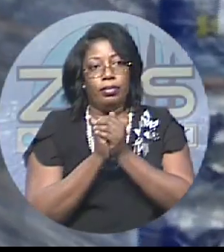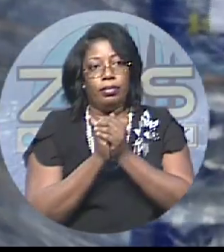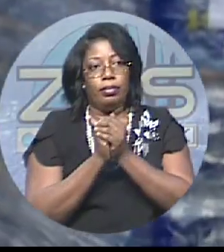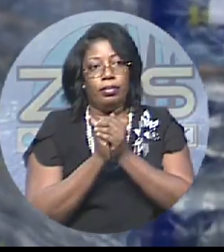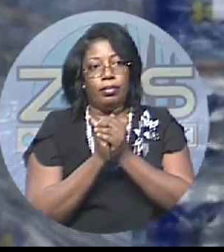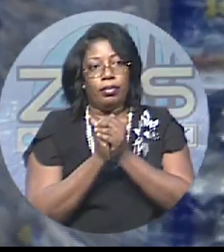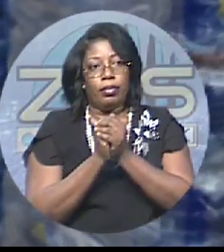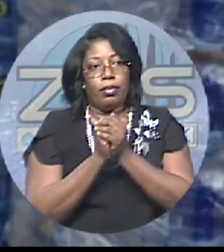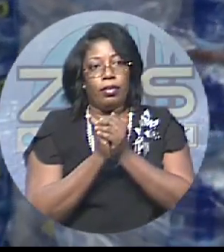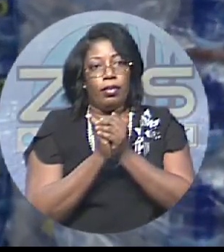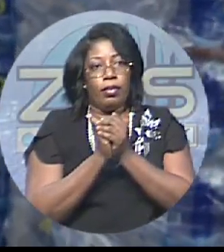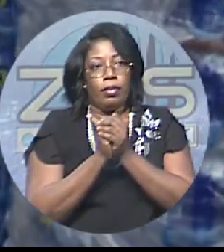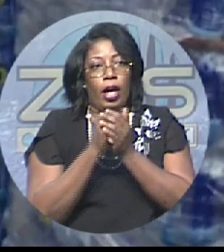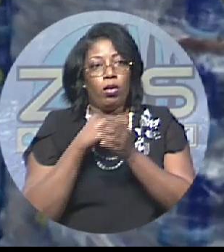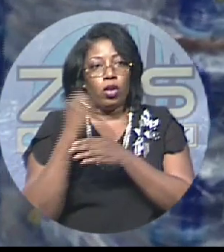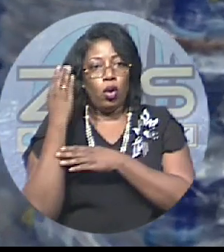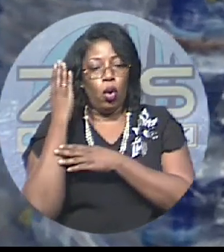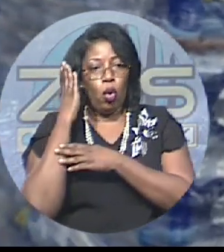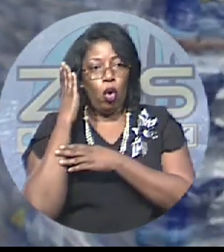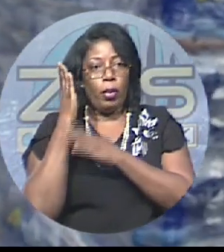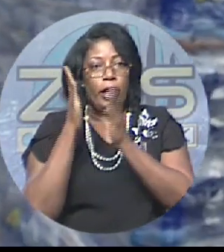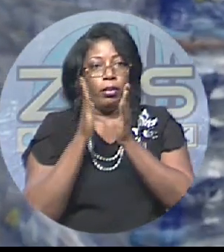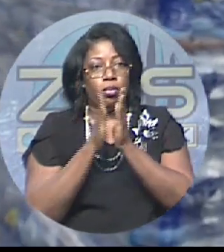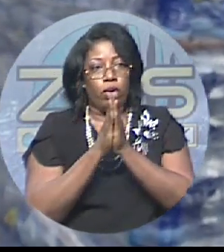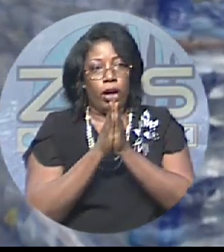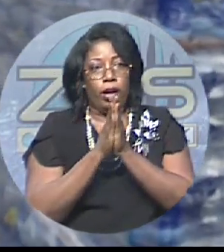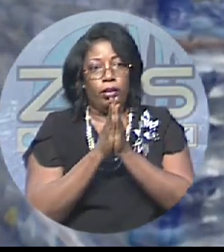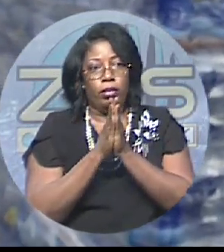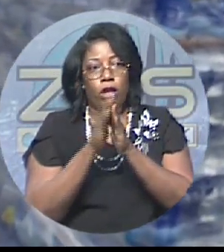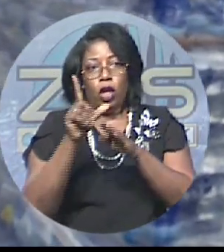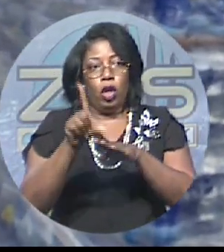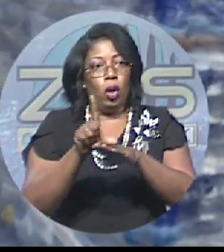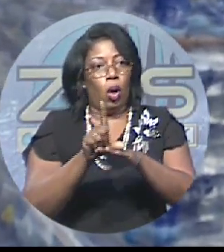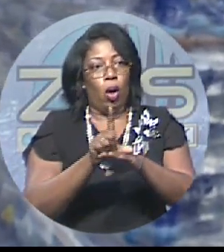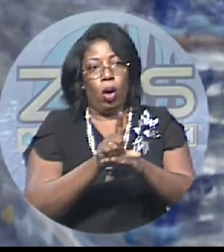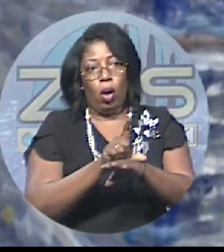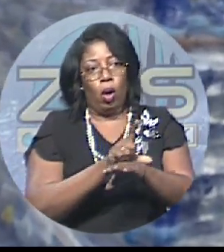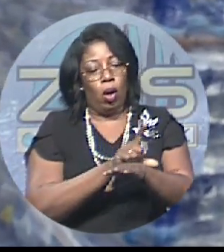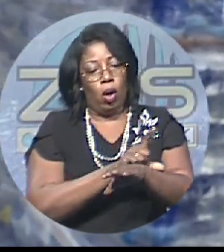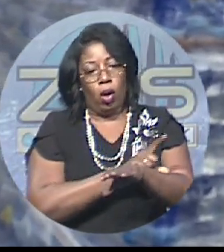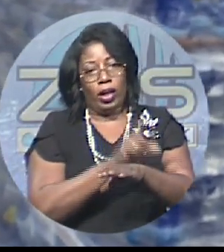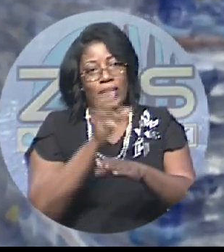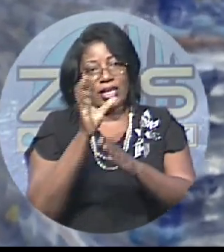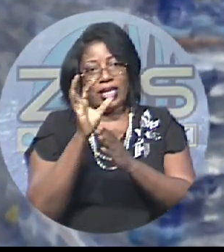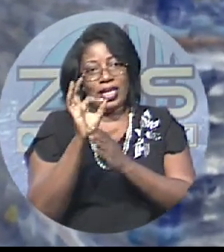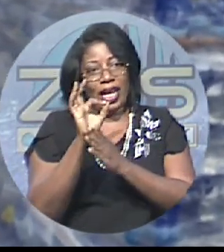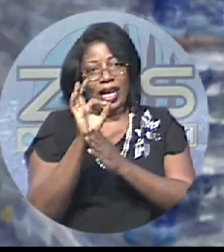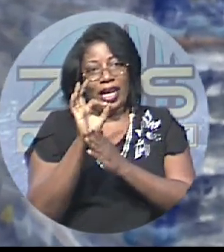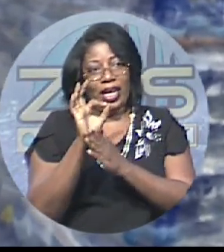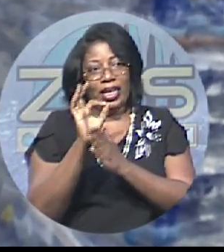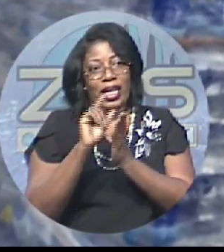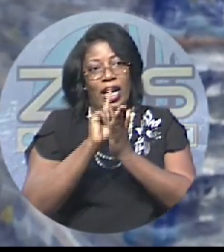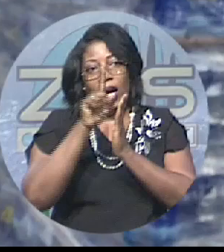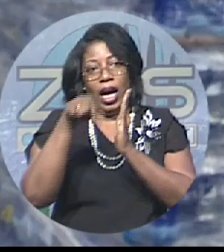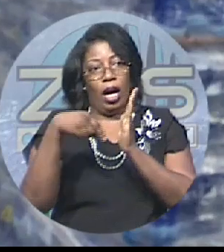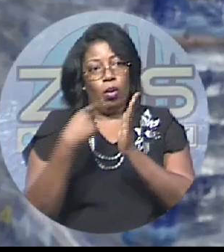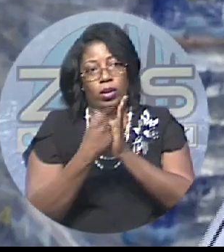was right home in prayer. That was the longest 9 hours or 4 hours I've